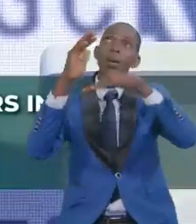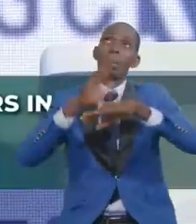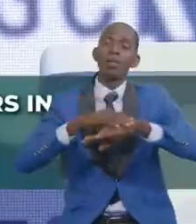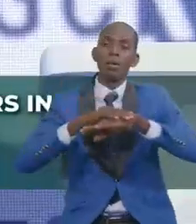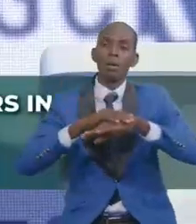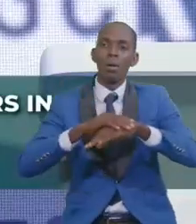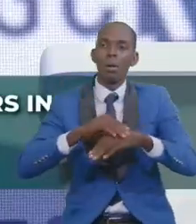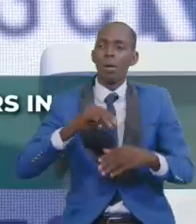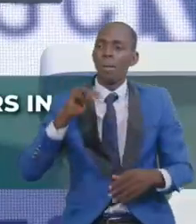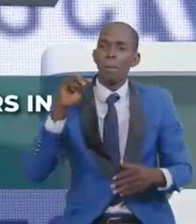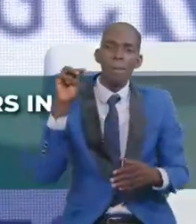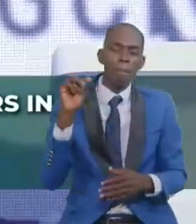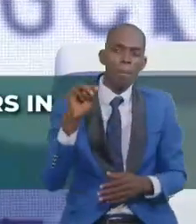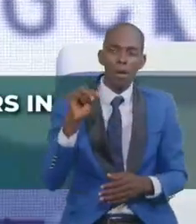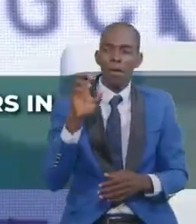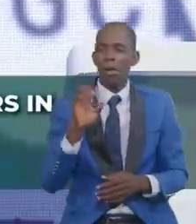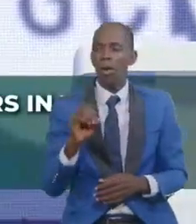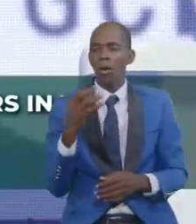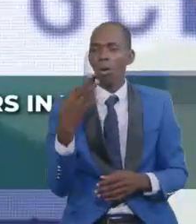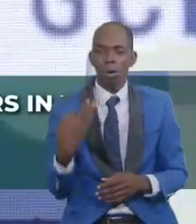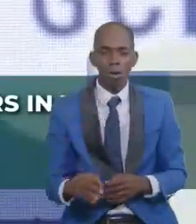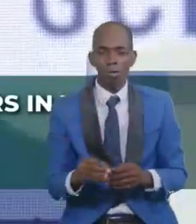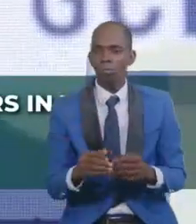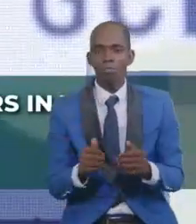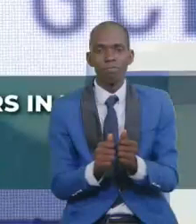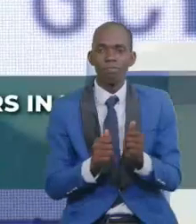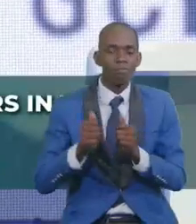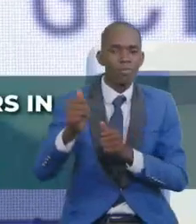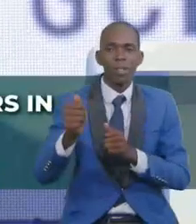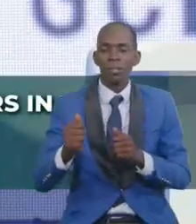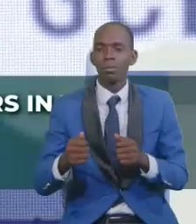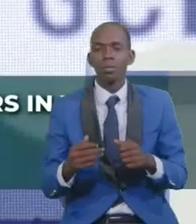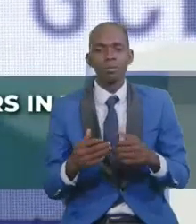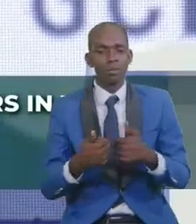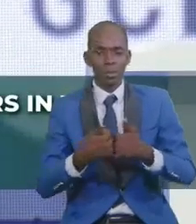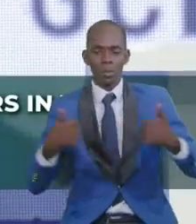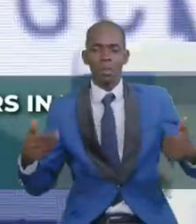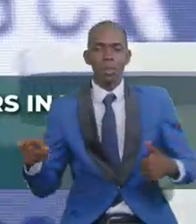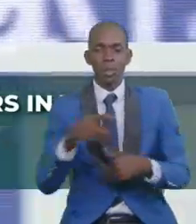Millions of miles separated them in the physical.